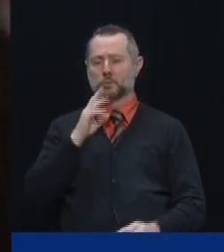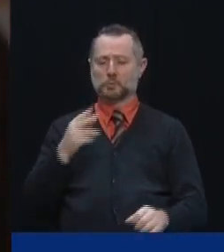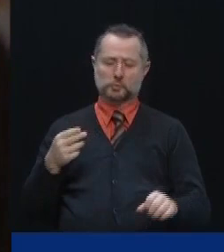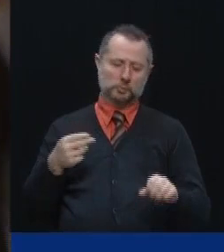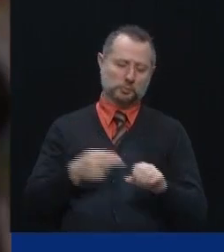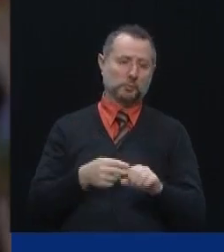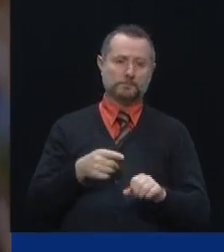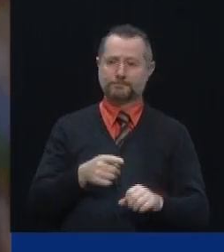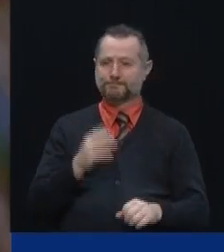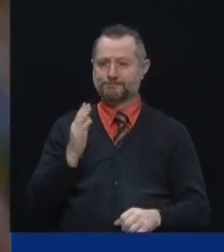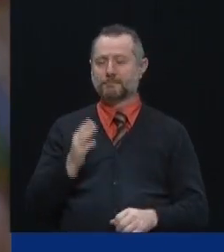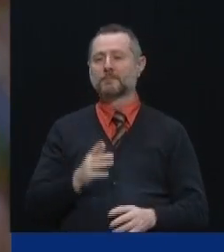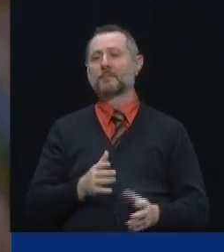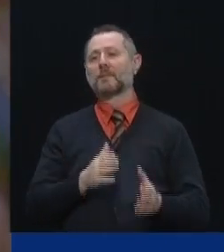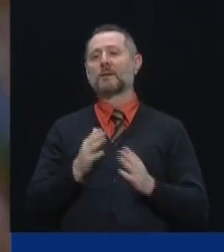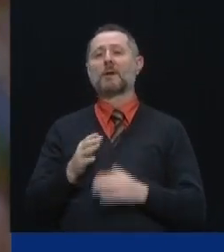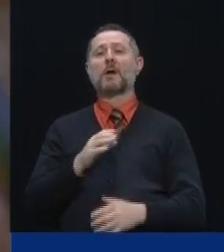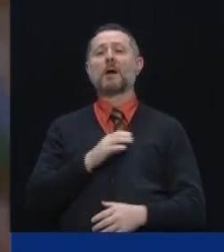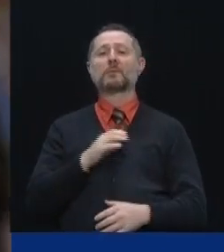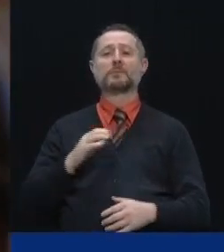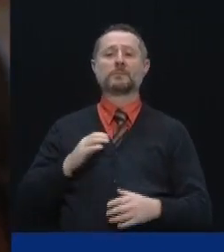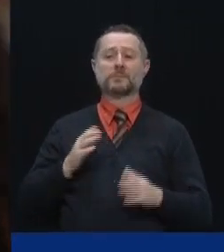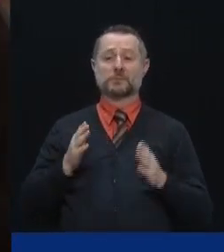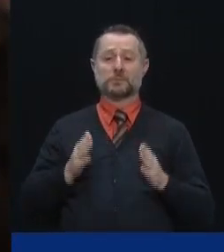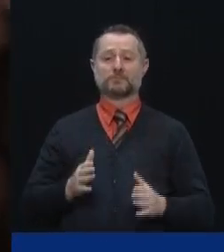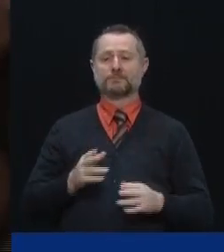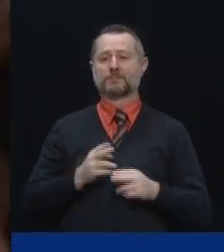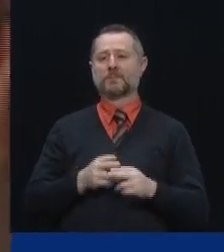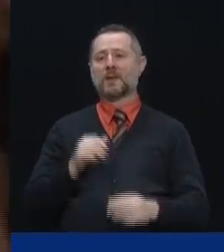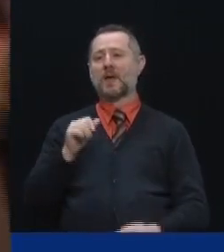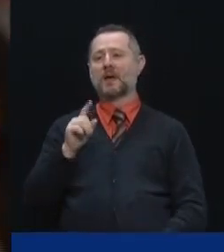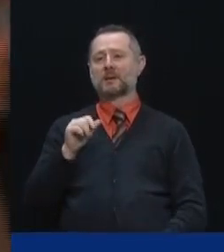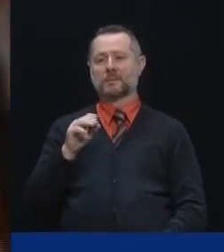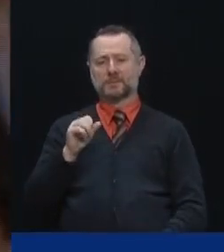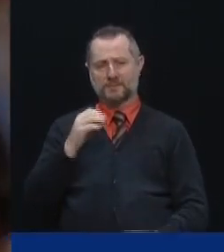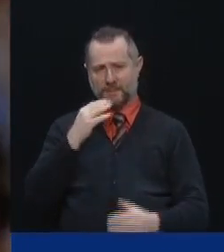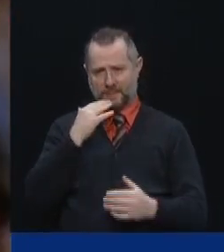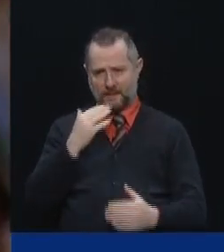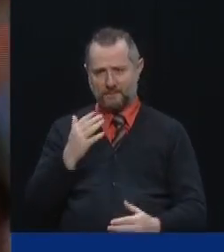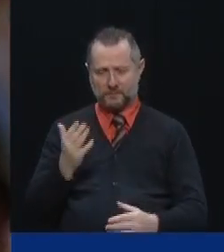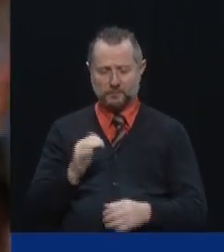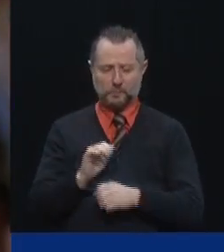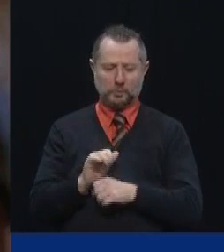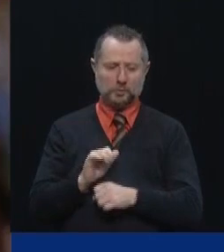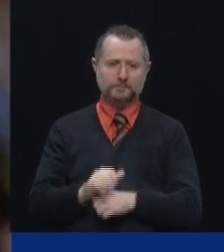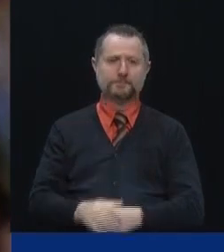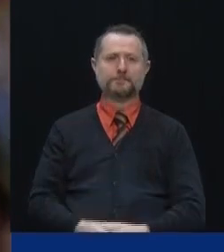We have Councilperson Adams with us today. Thank you for your good work.